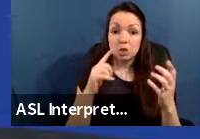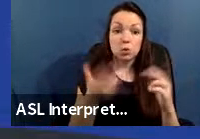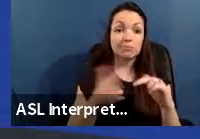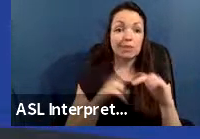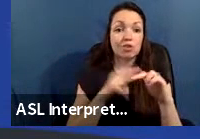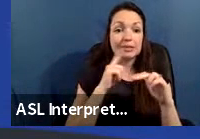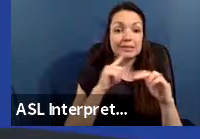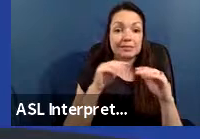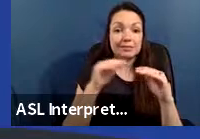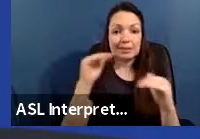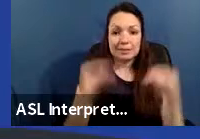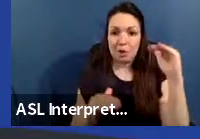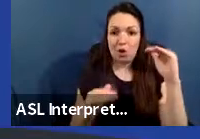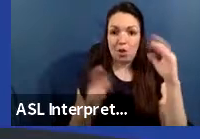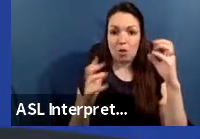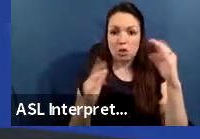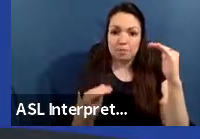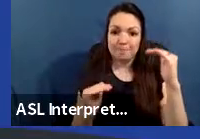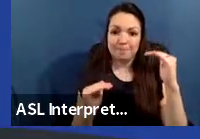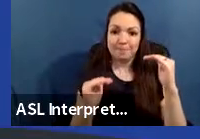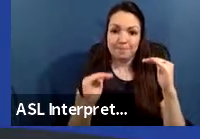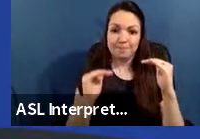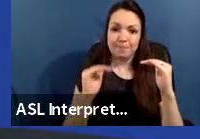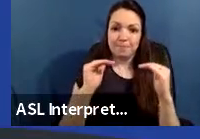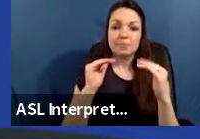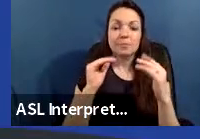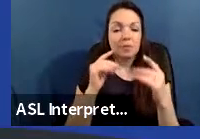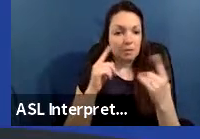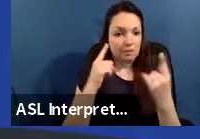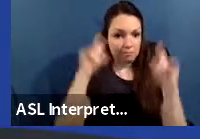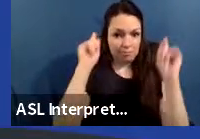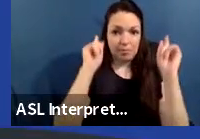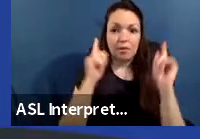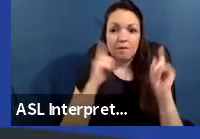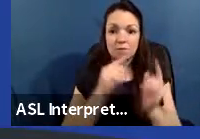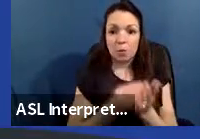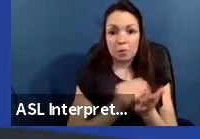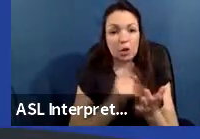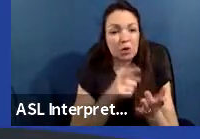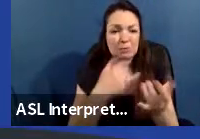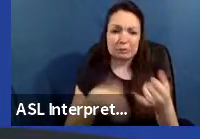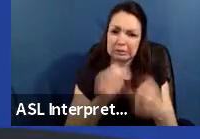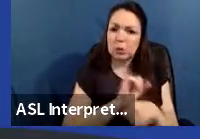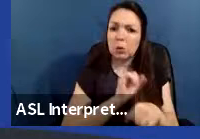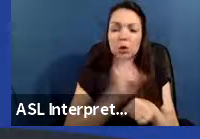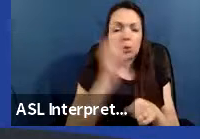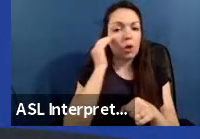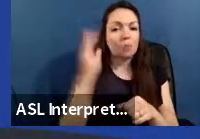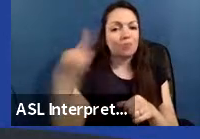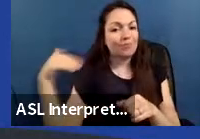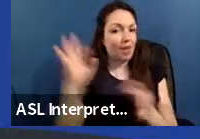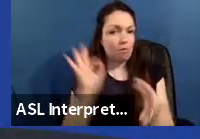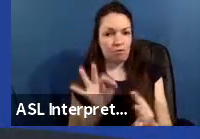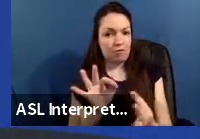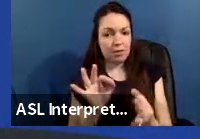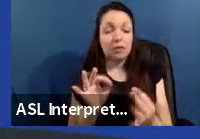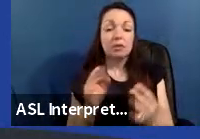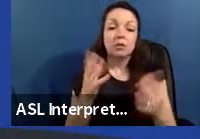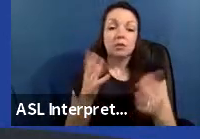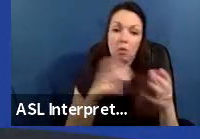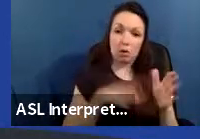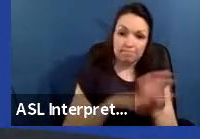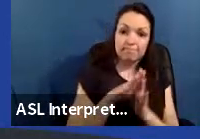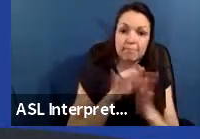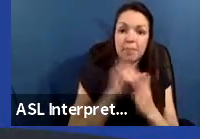planning process. And this is work in progress, and we know it's not perfect, but CPS is committed to building on this process.